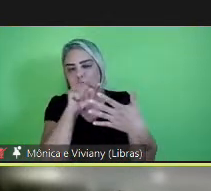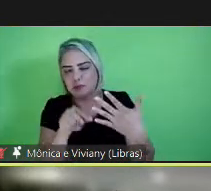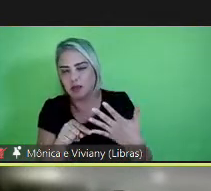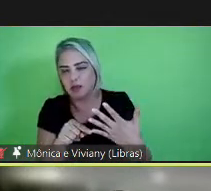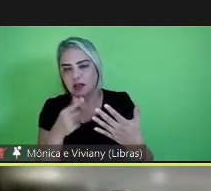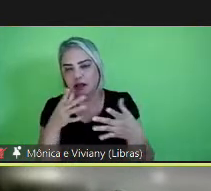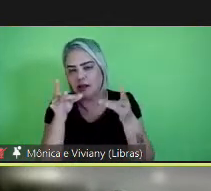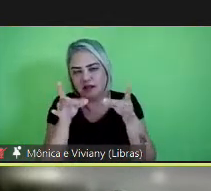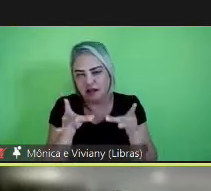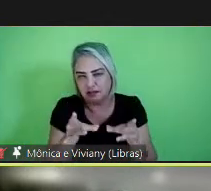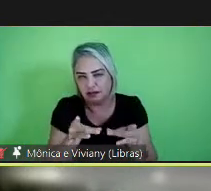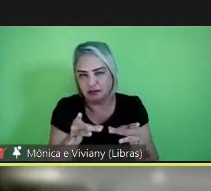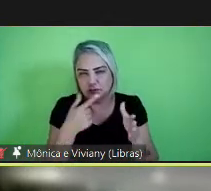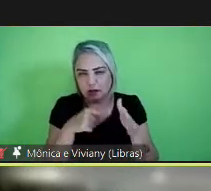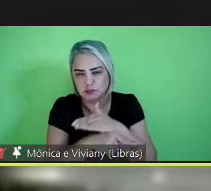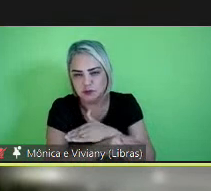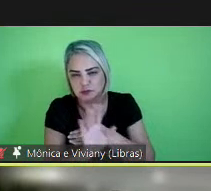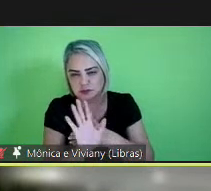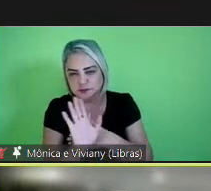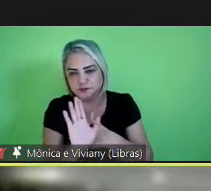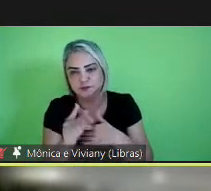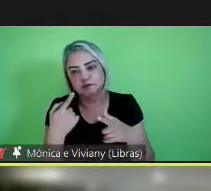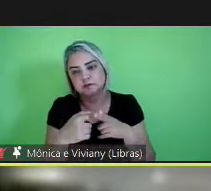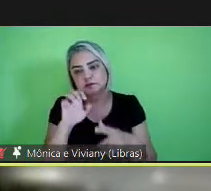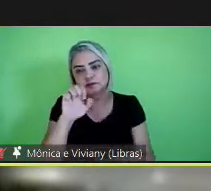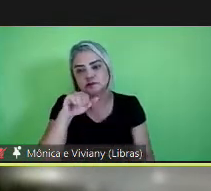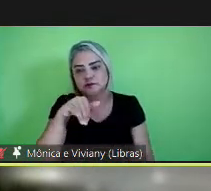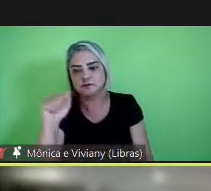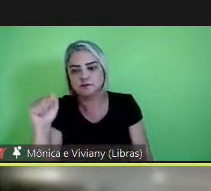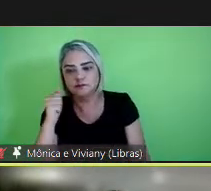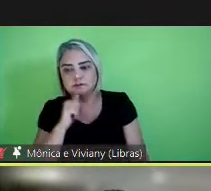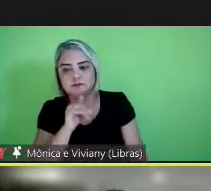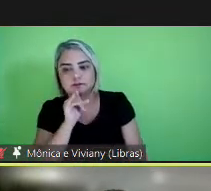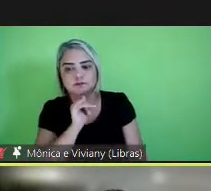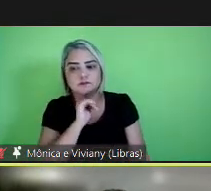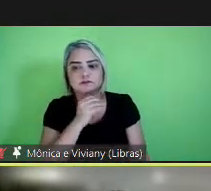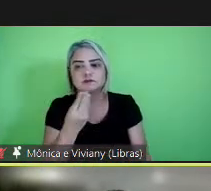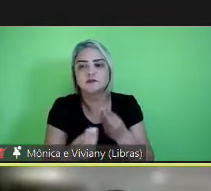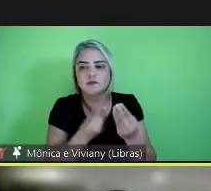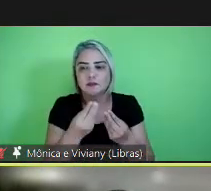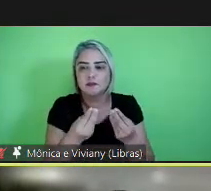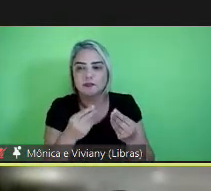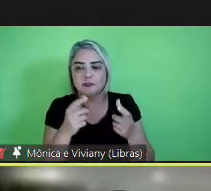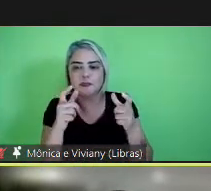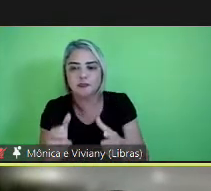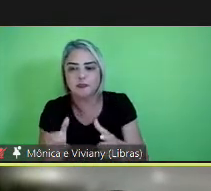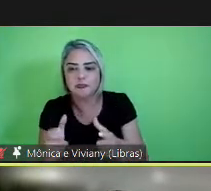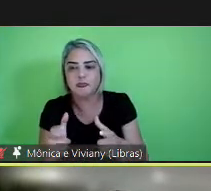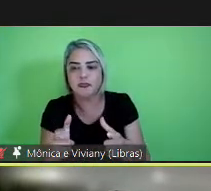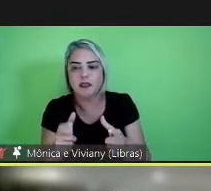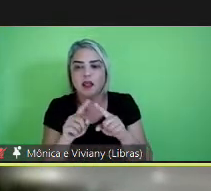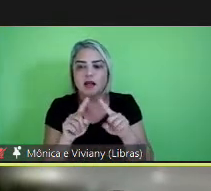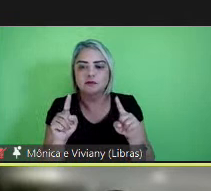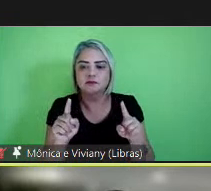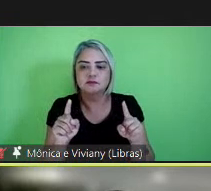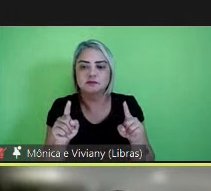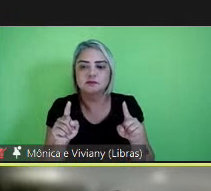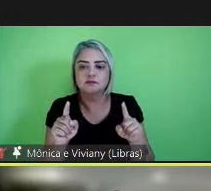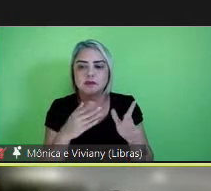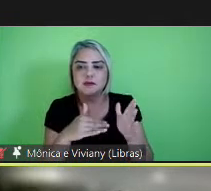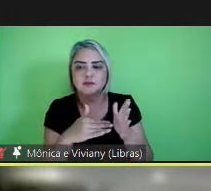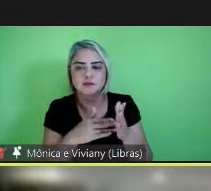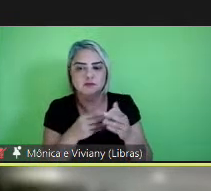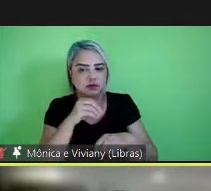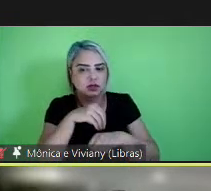good reflections on how this felt locally. But needless to say, everything is available by on